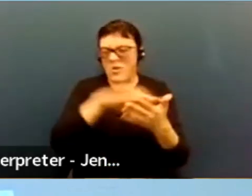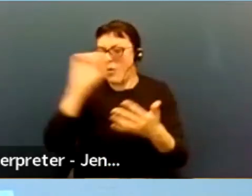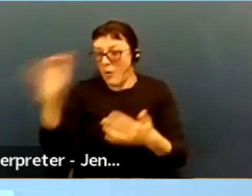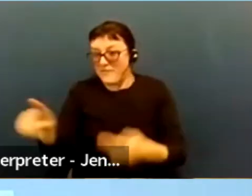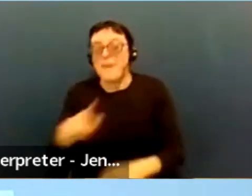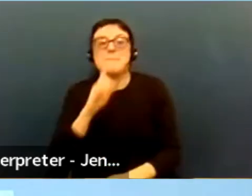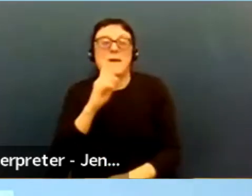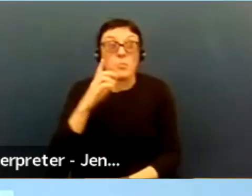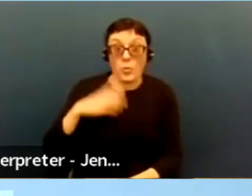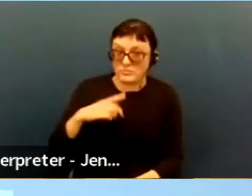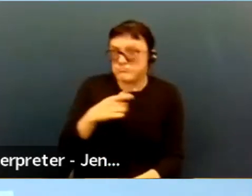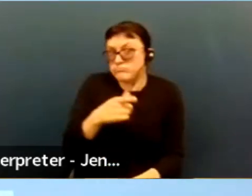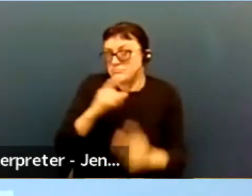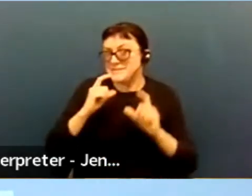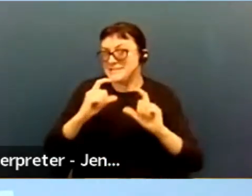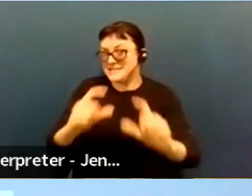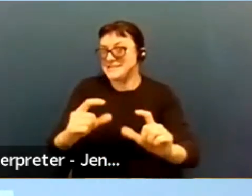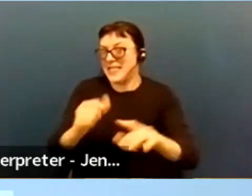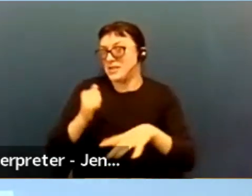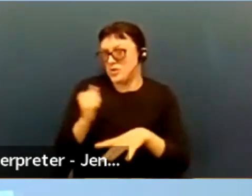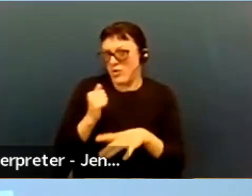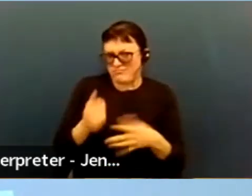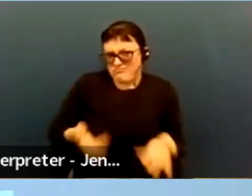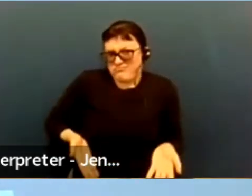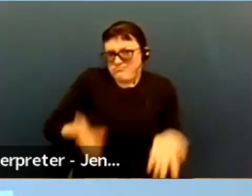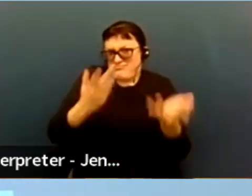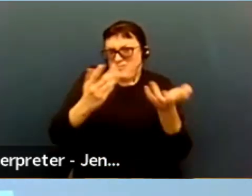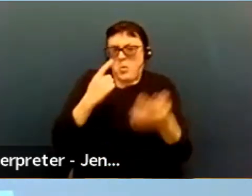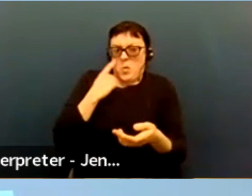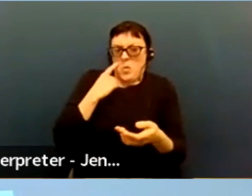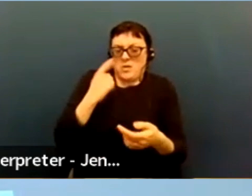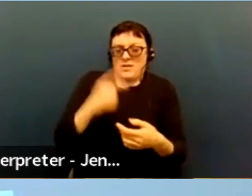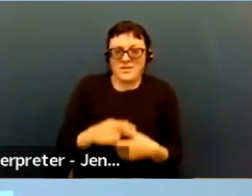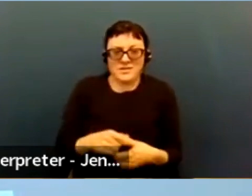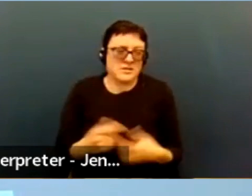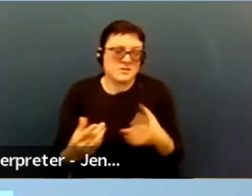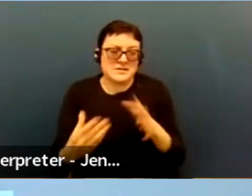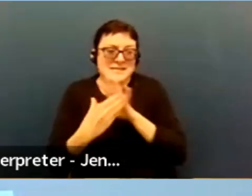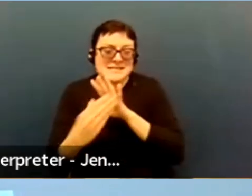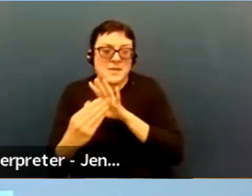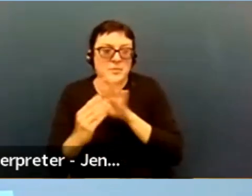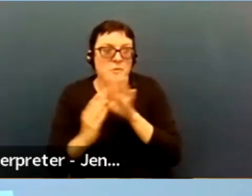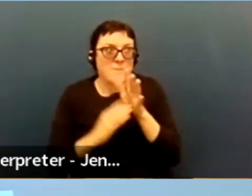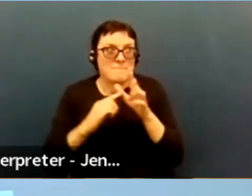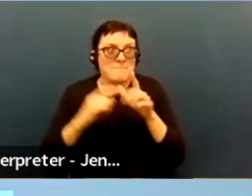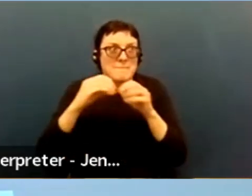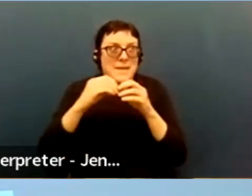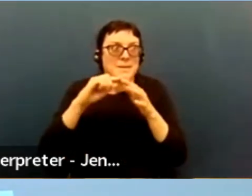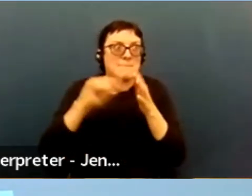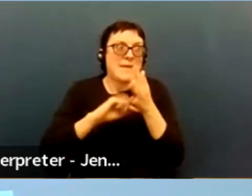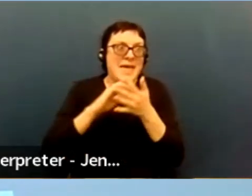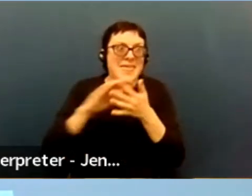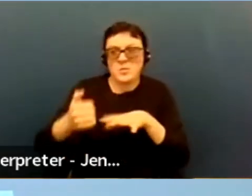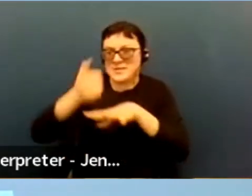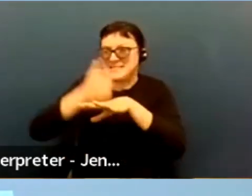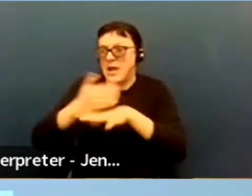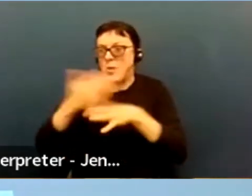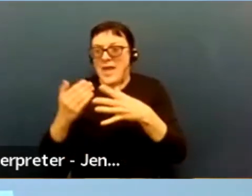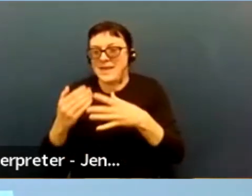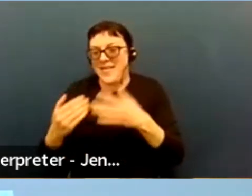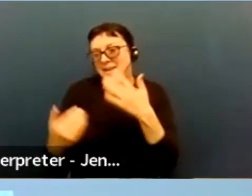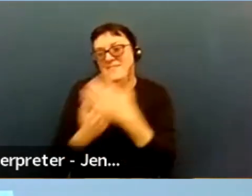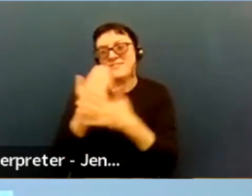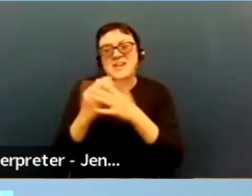the way, right? And if you're saying, we're doing Macbeth, but it's set in the corporate world and they're in the fashion industry, so it's